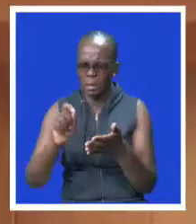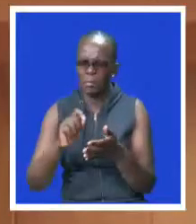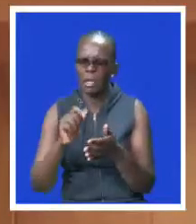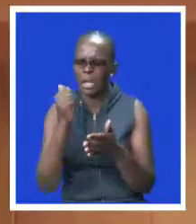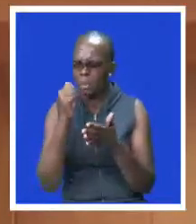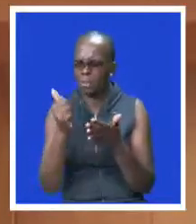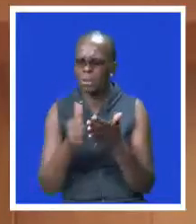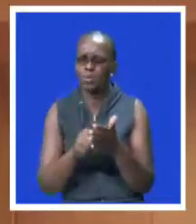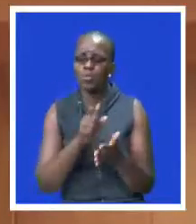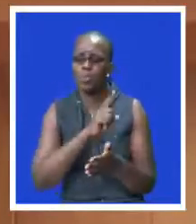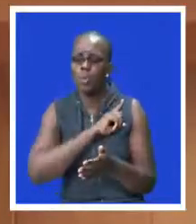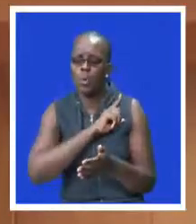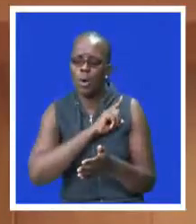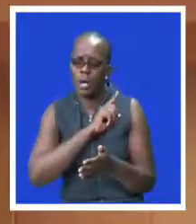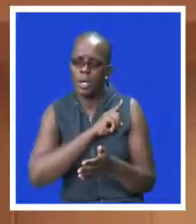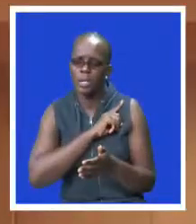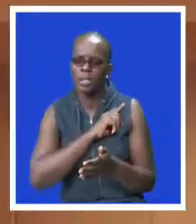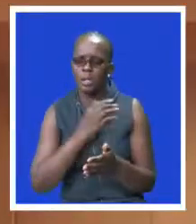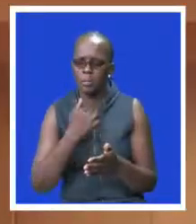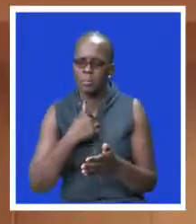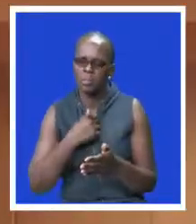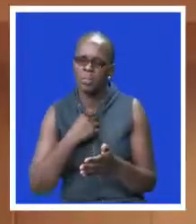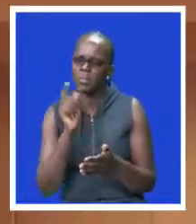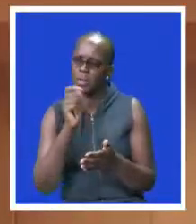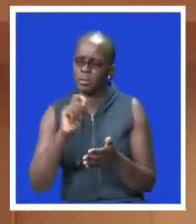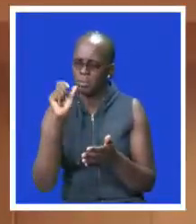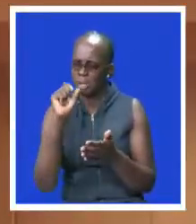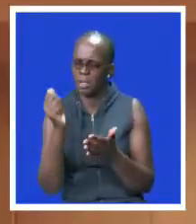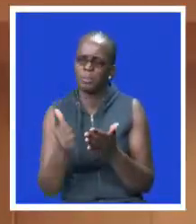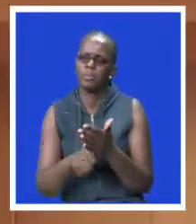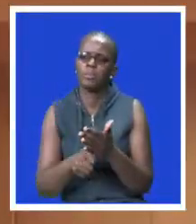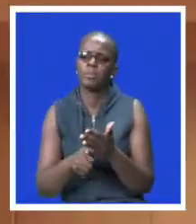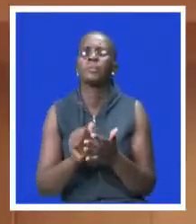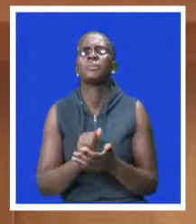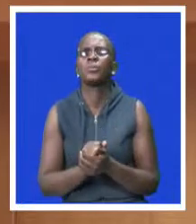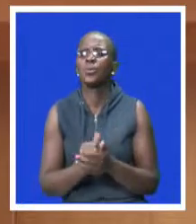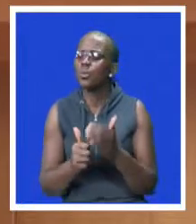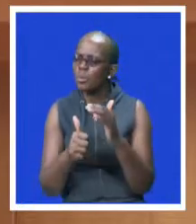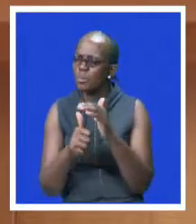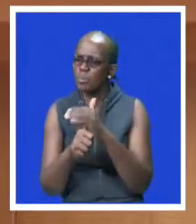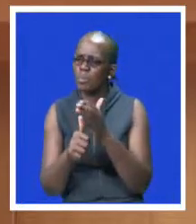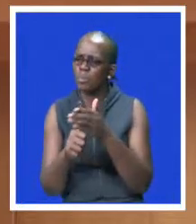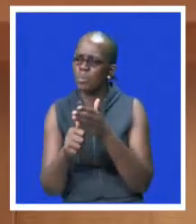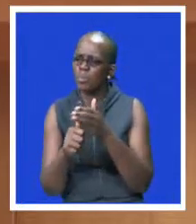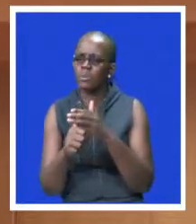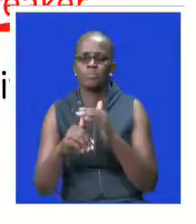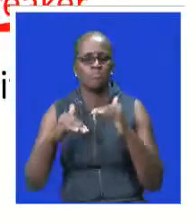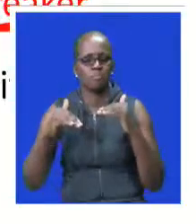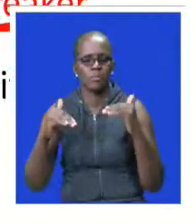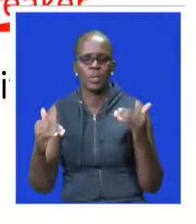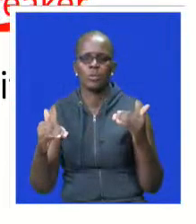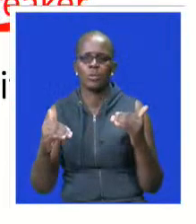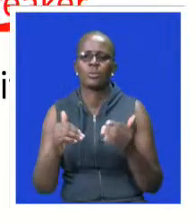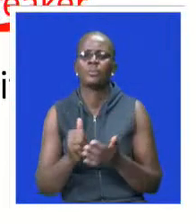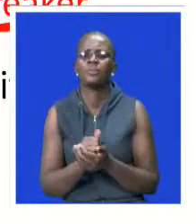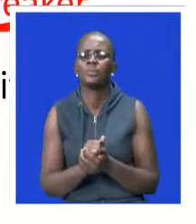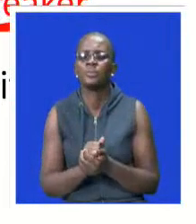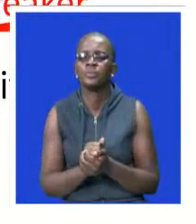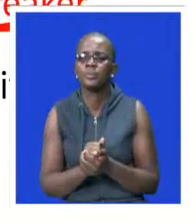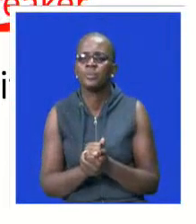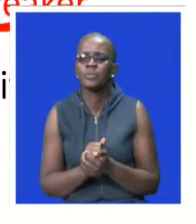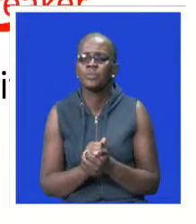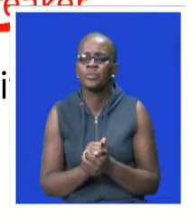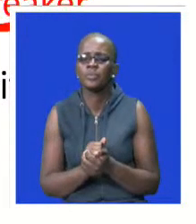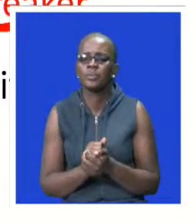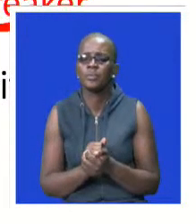of writing on that particular day? So that is the thing that is important. So basically, like we said here, generally all introductions in